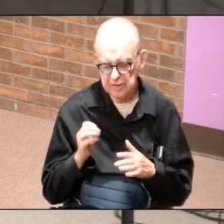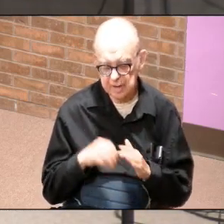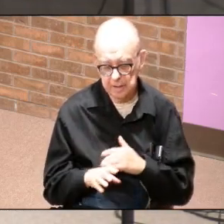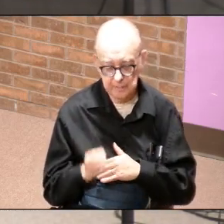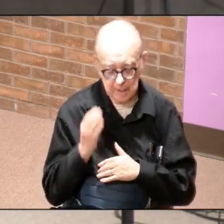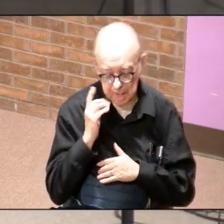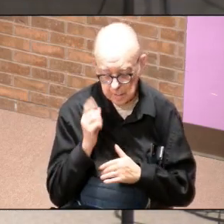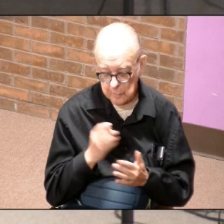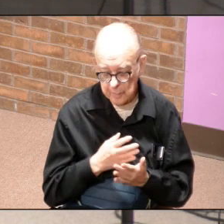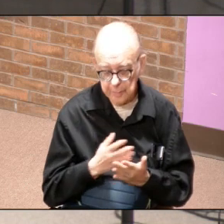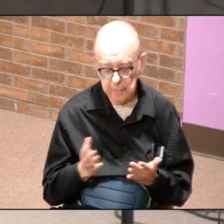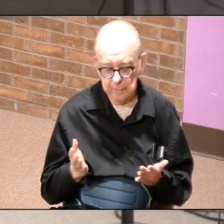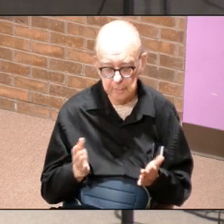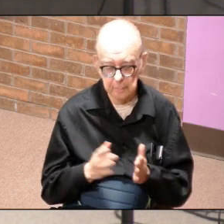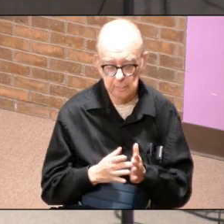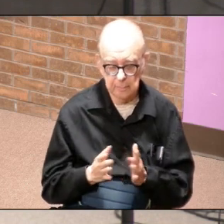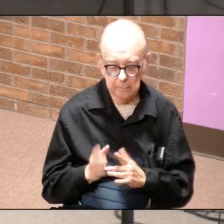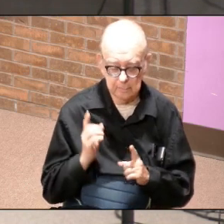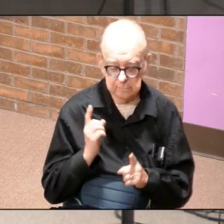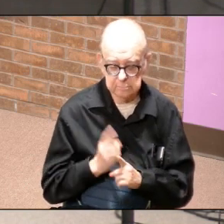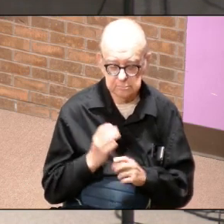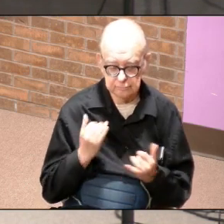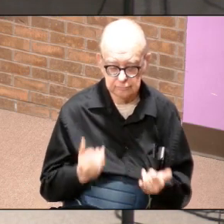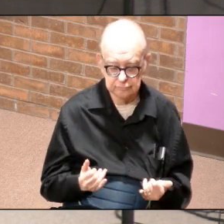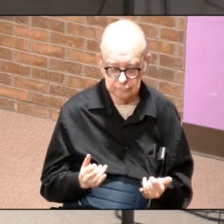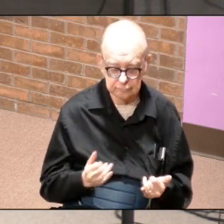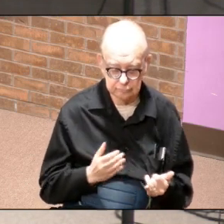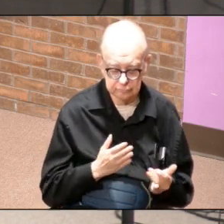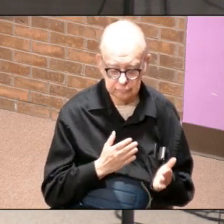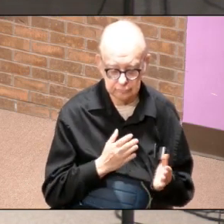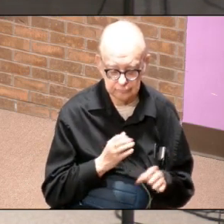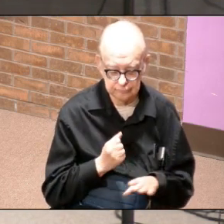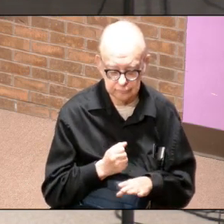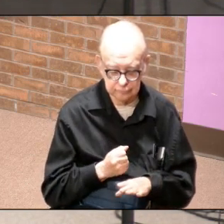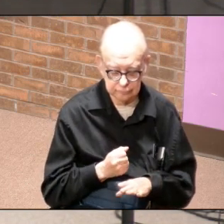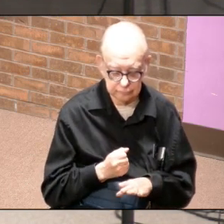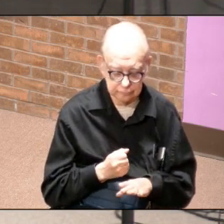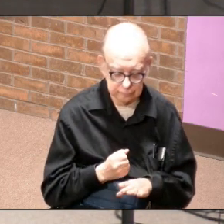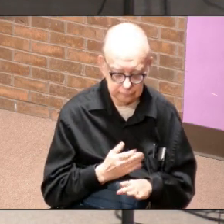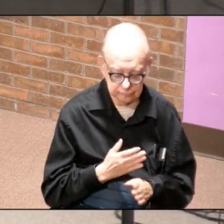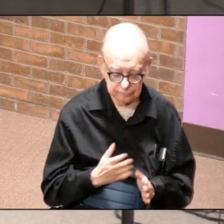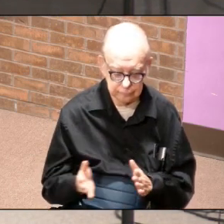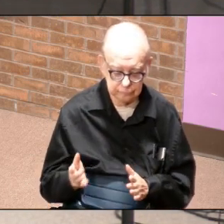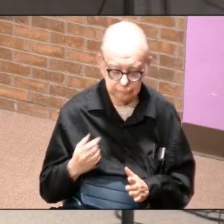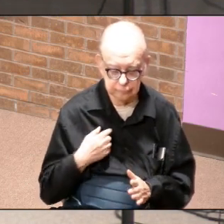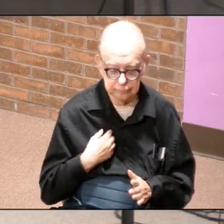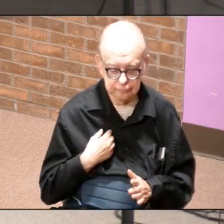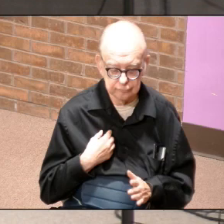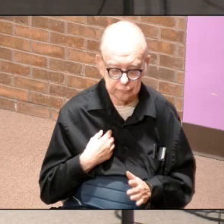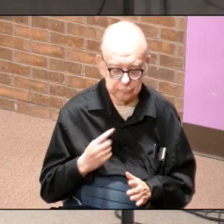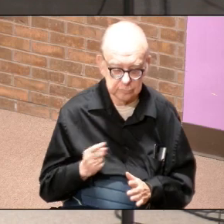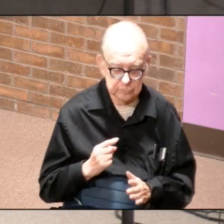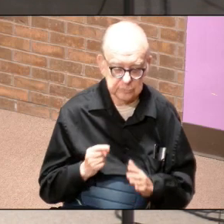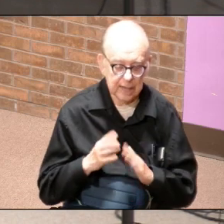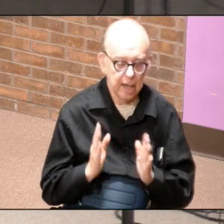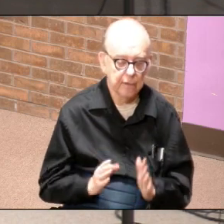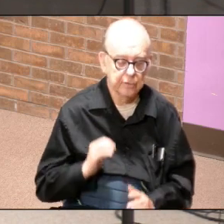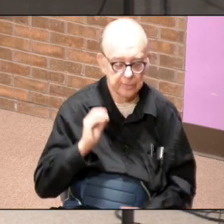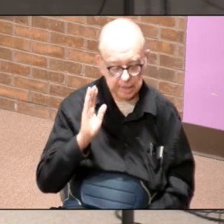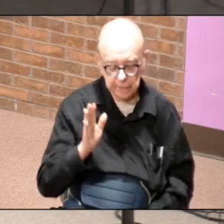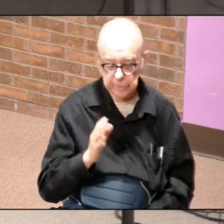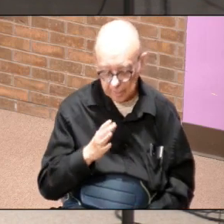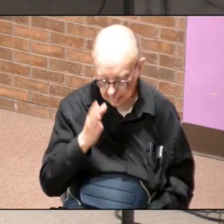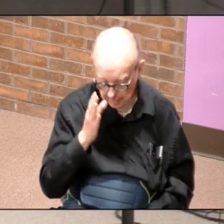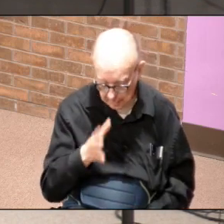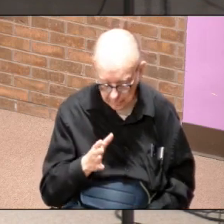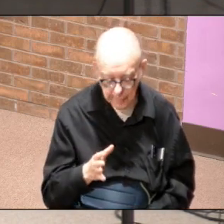But I know one thing, Jesus right now is preparing a place for me in the house of his Father,